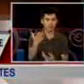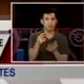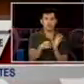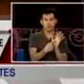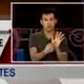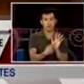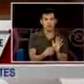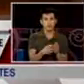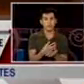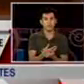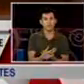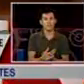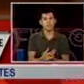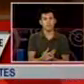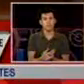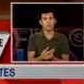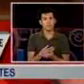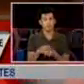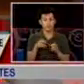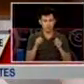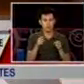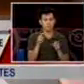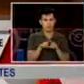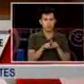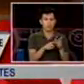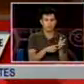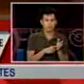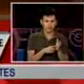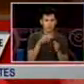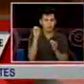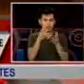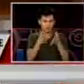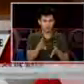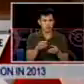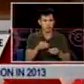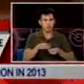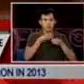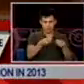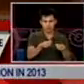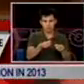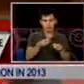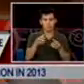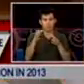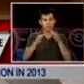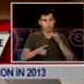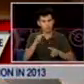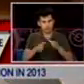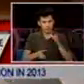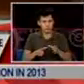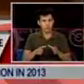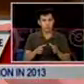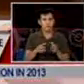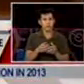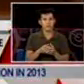fact, if we may also request the Ombudsman to so provide the court with a hard copy